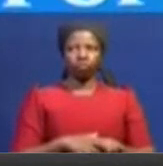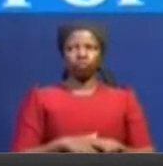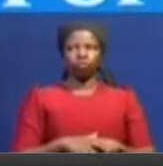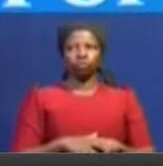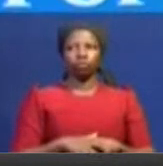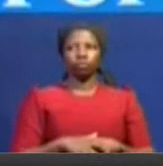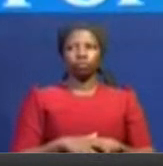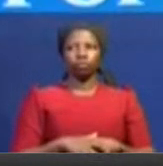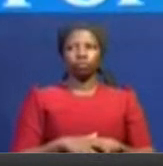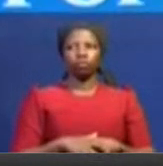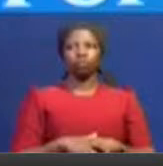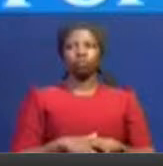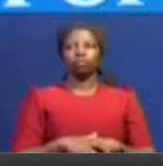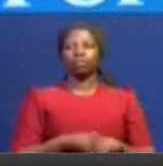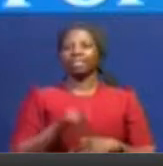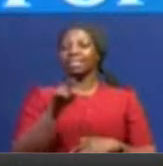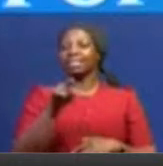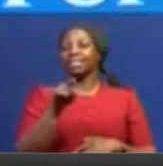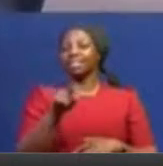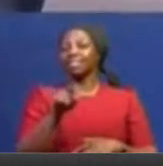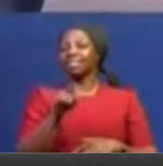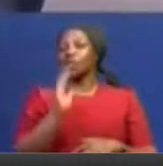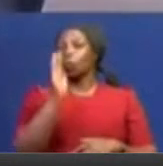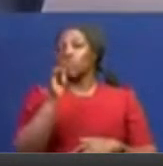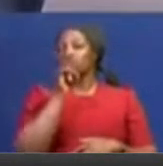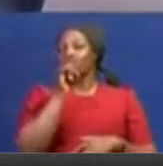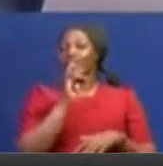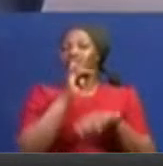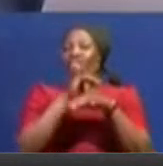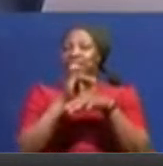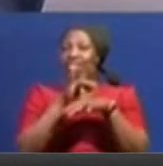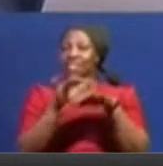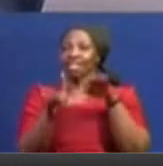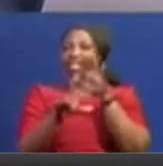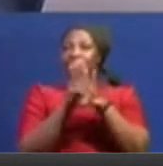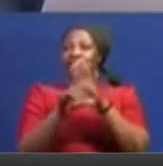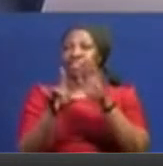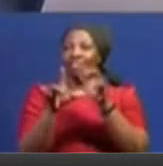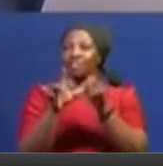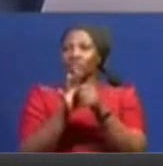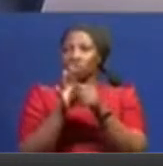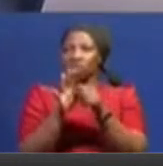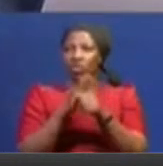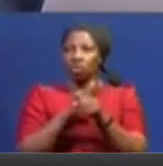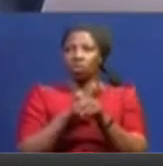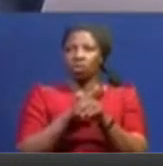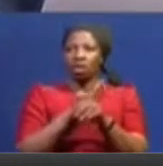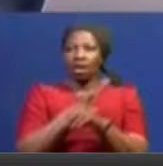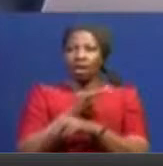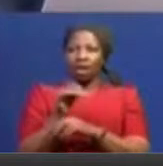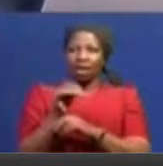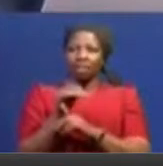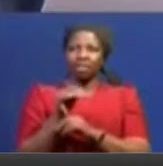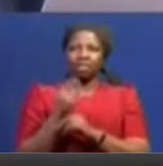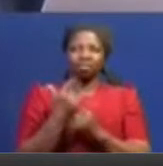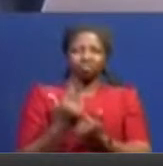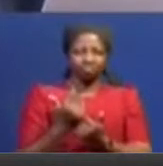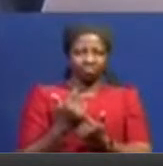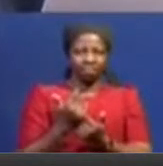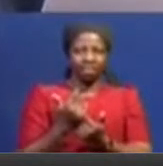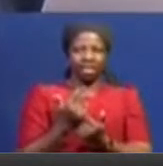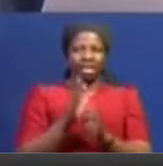that affect the legitimacy and the credibility of the result and leave Kenyans without a